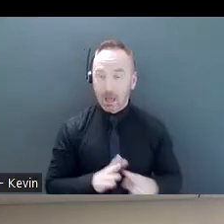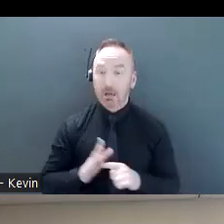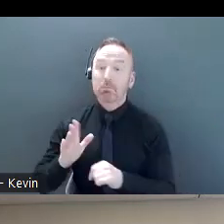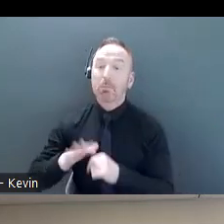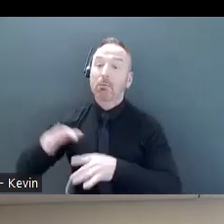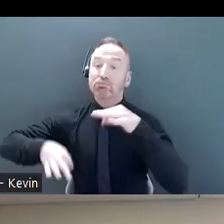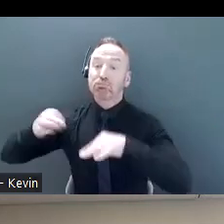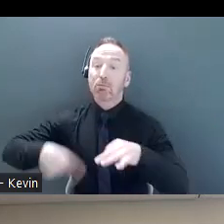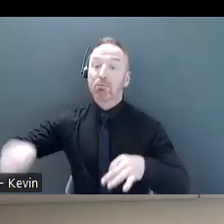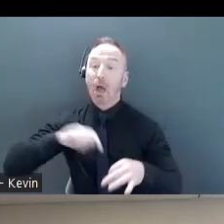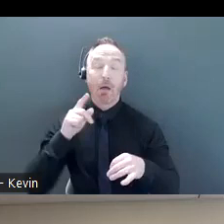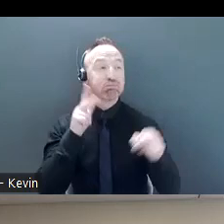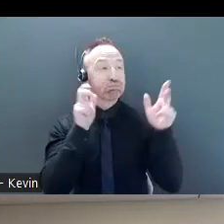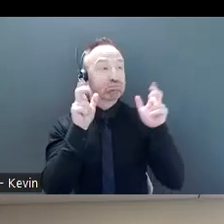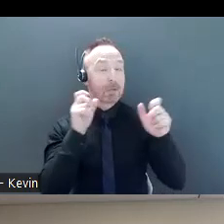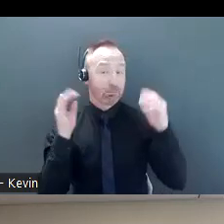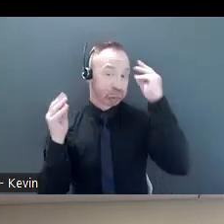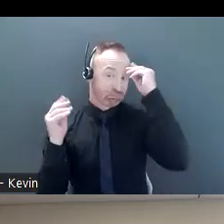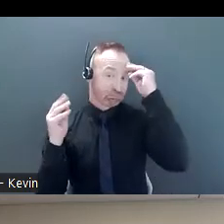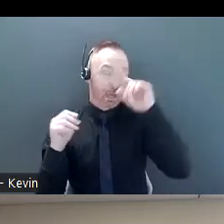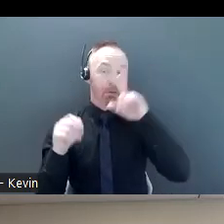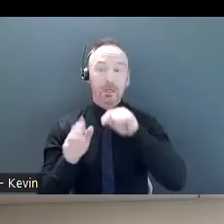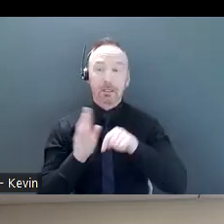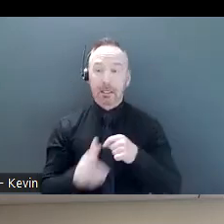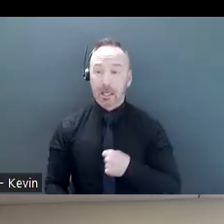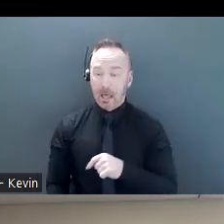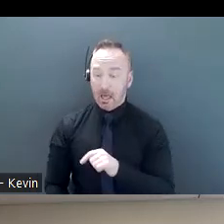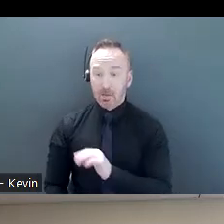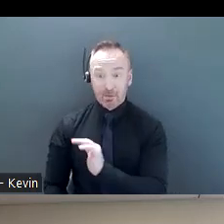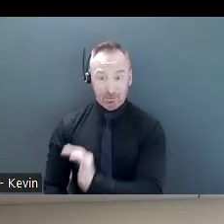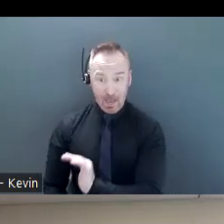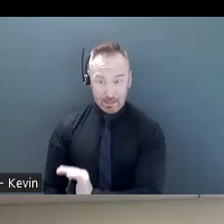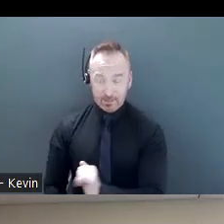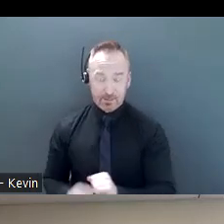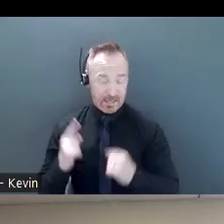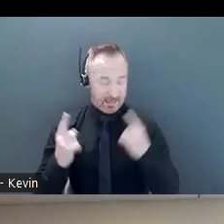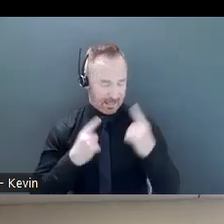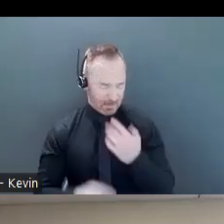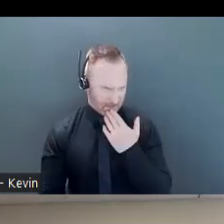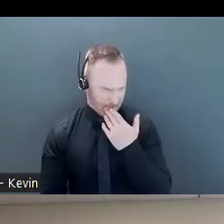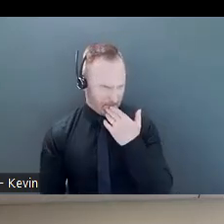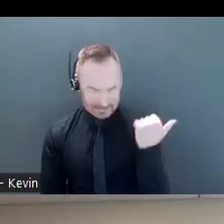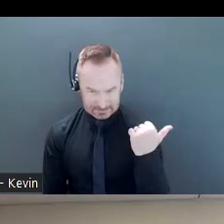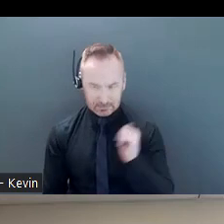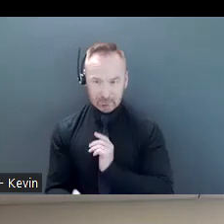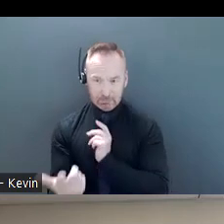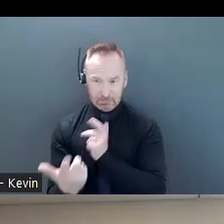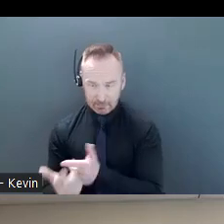consideration only the best interests of the child or the marriage in making a parenting order or a contact